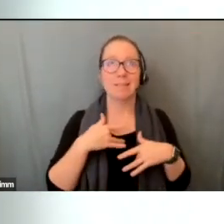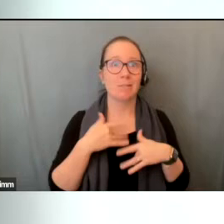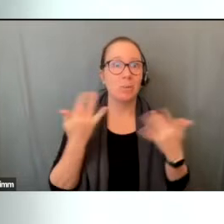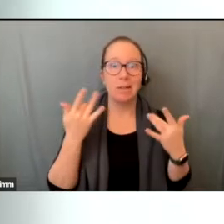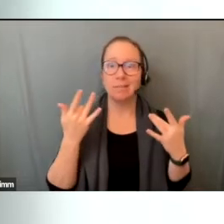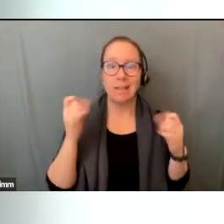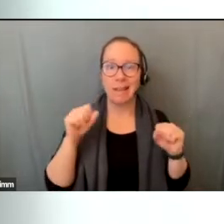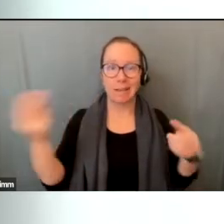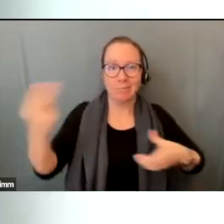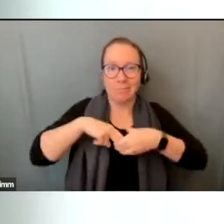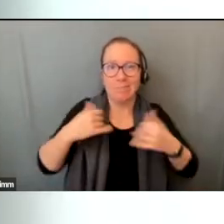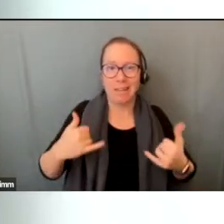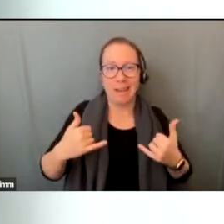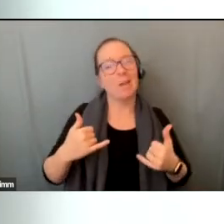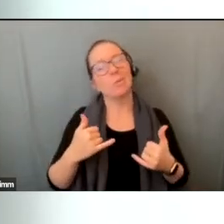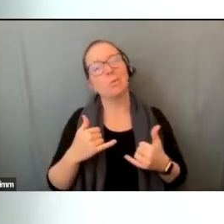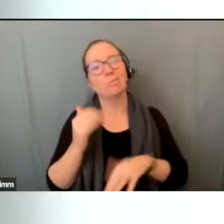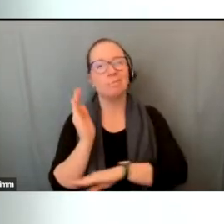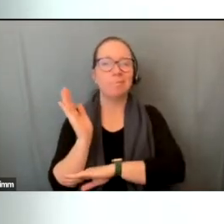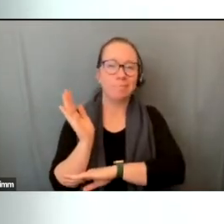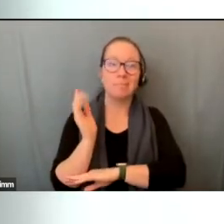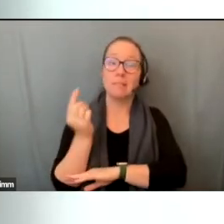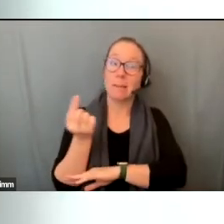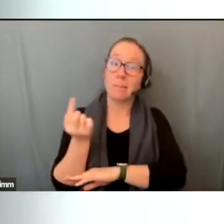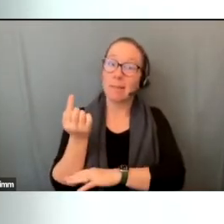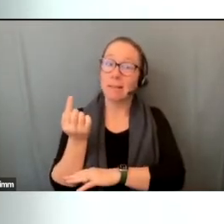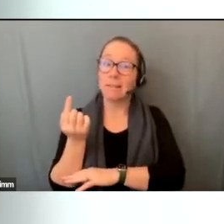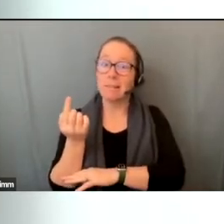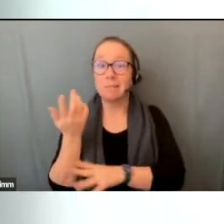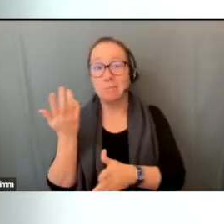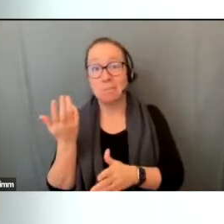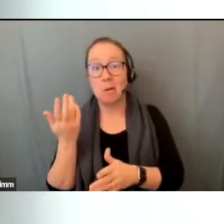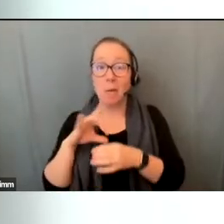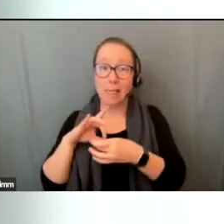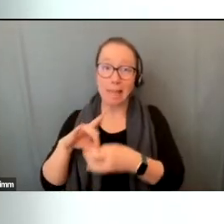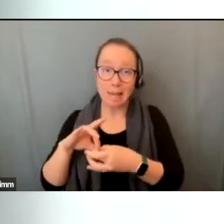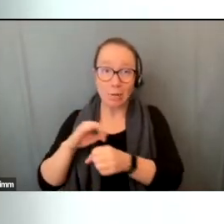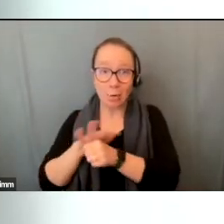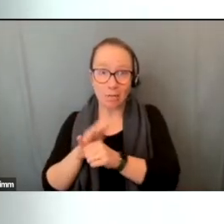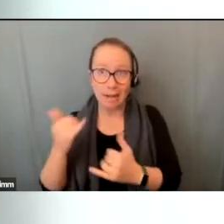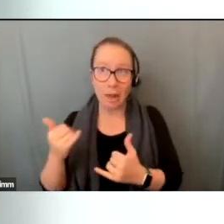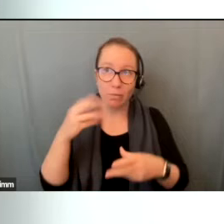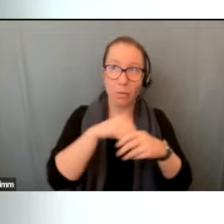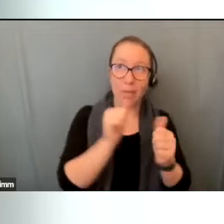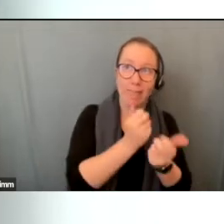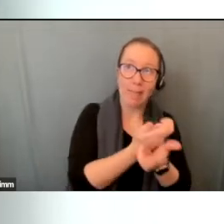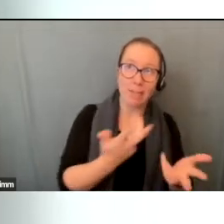you today and talk about something that may be COVID adjacent because it touches everything now, but this is a real joy to